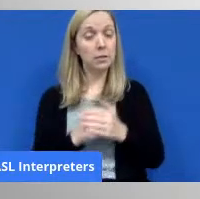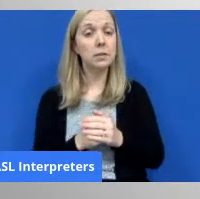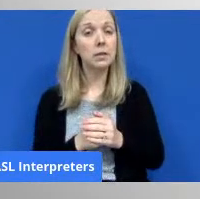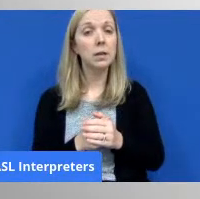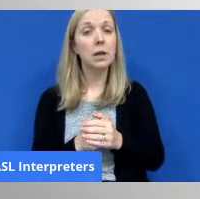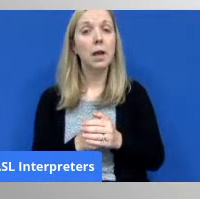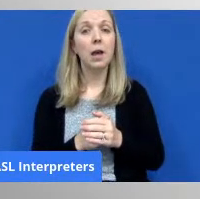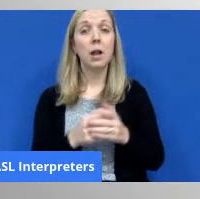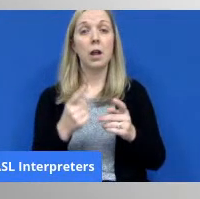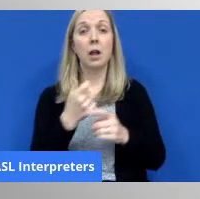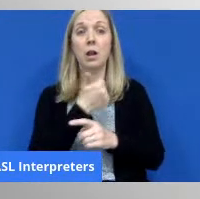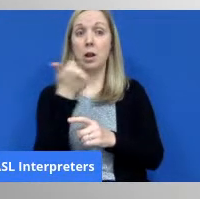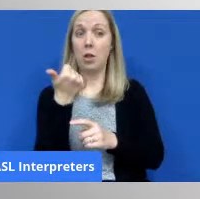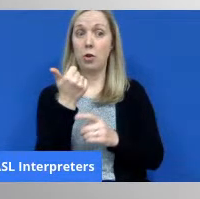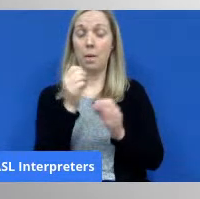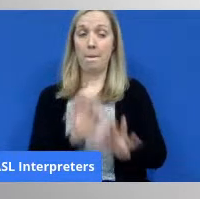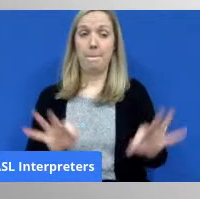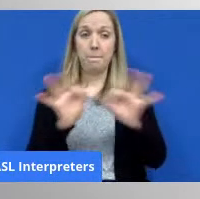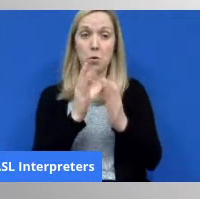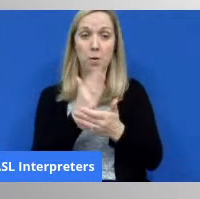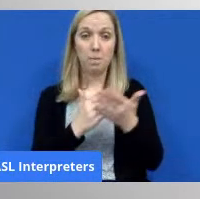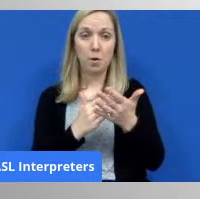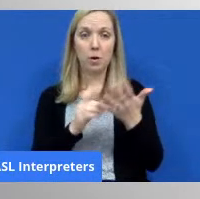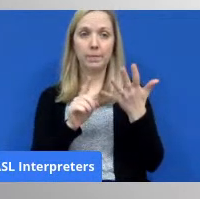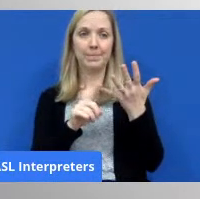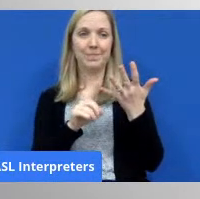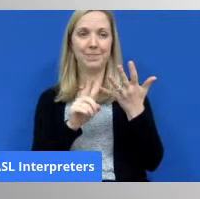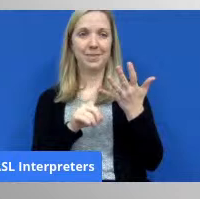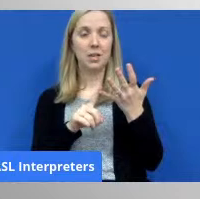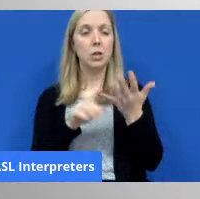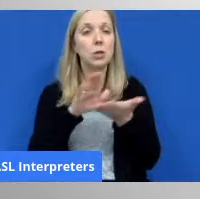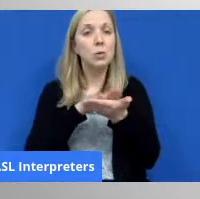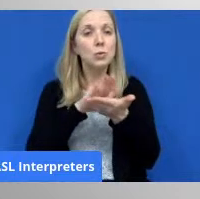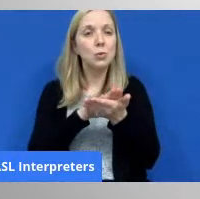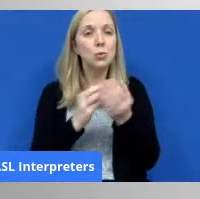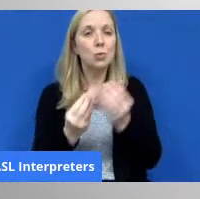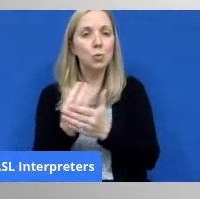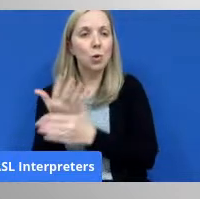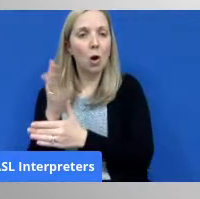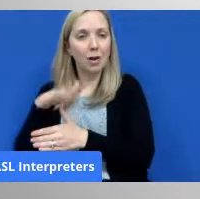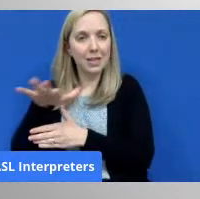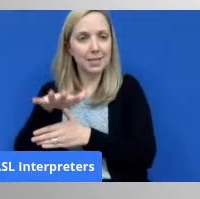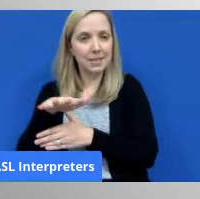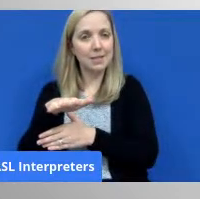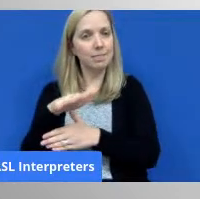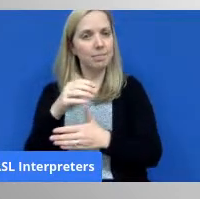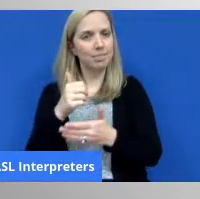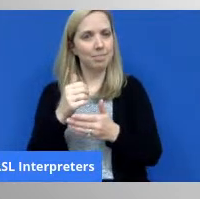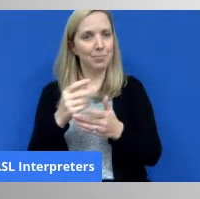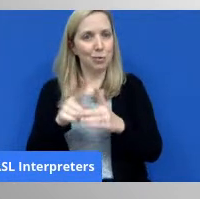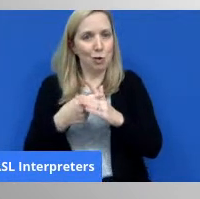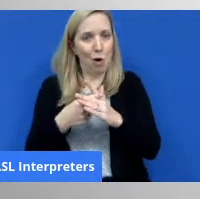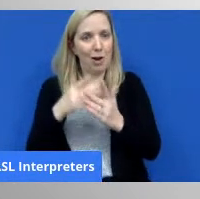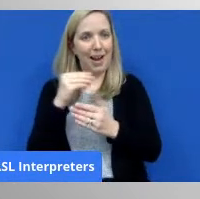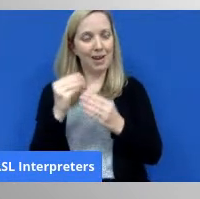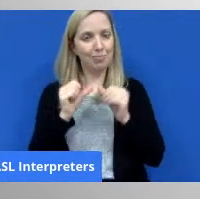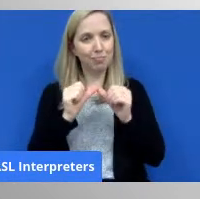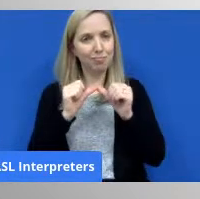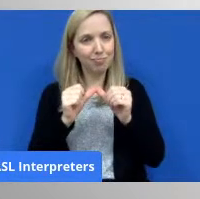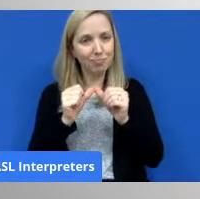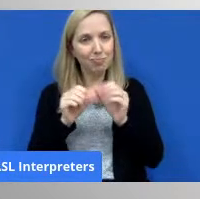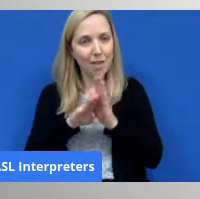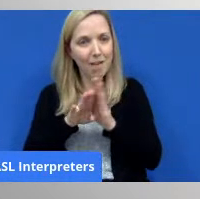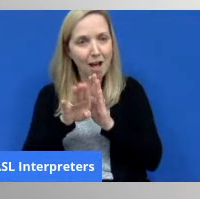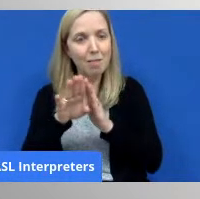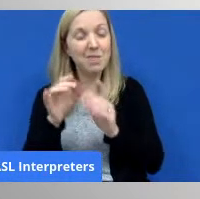It program is to help maintain and develop the school gardens. Any of you who've ever participated in any type of